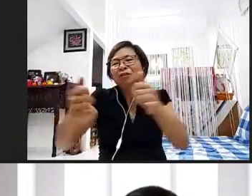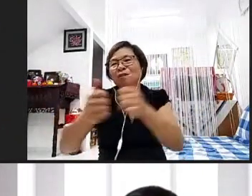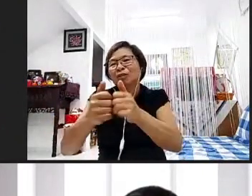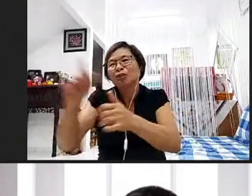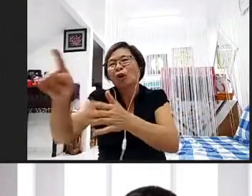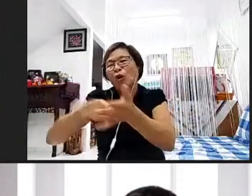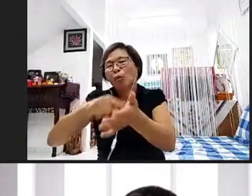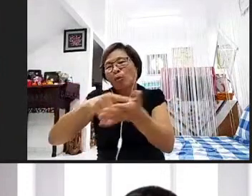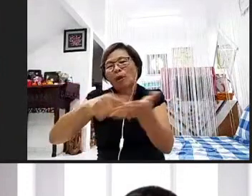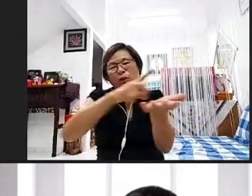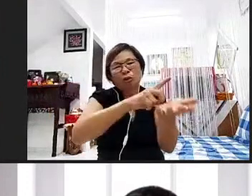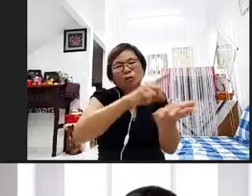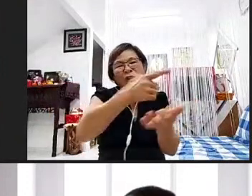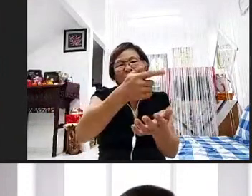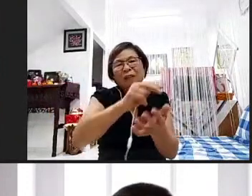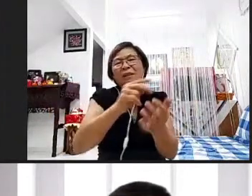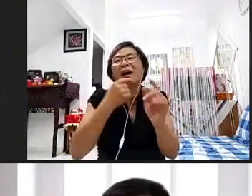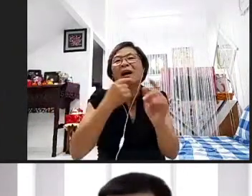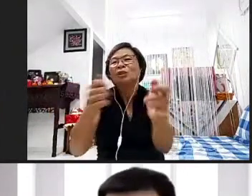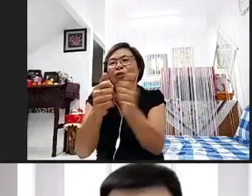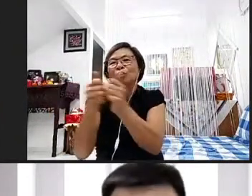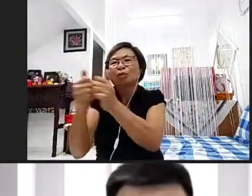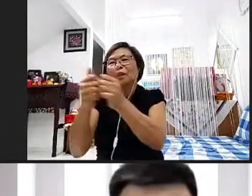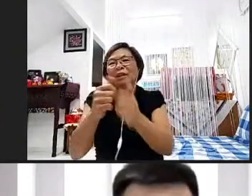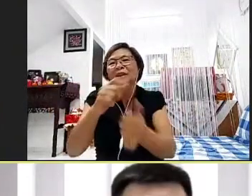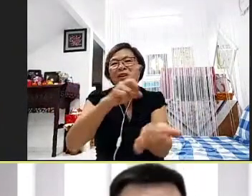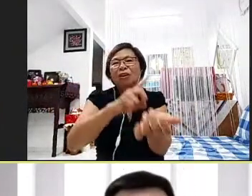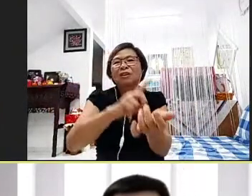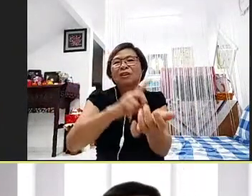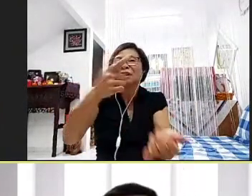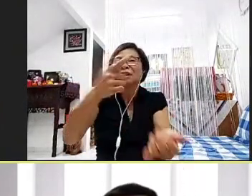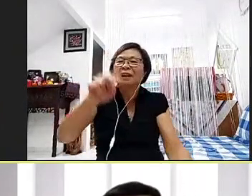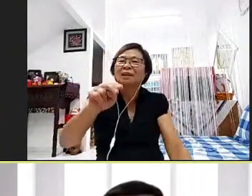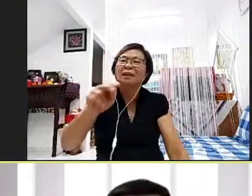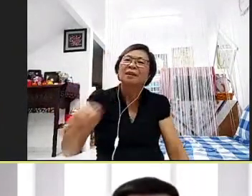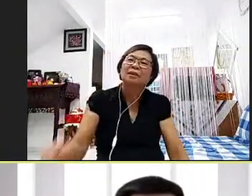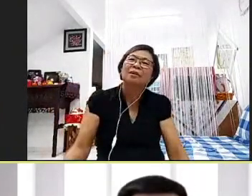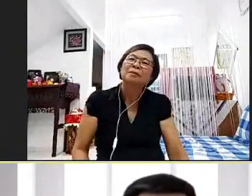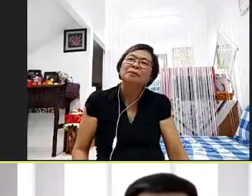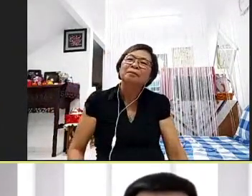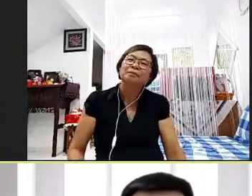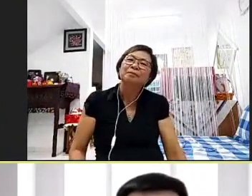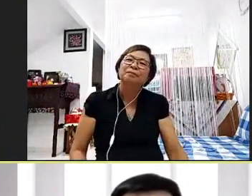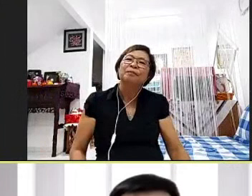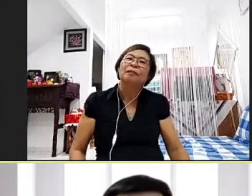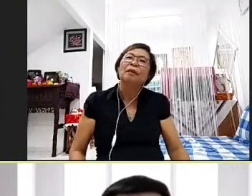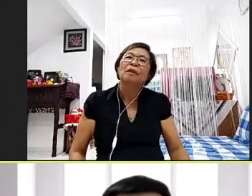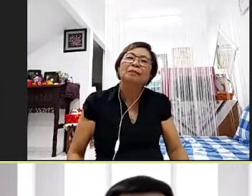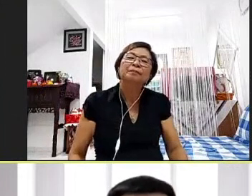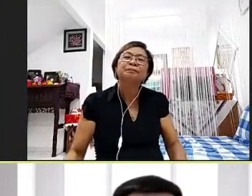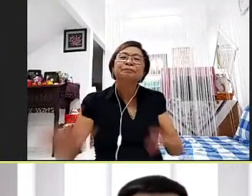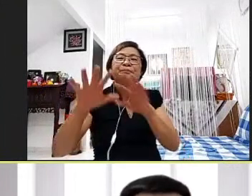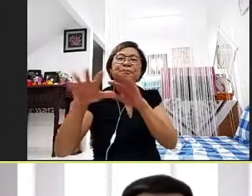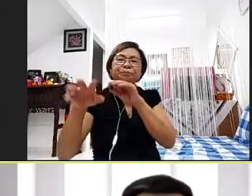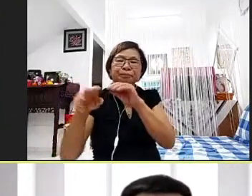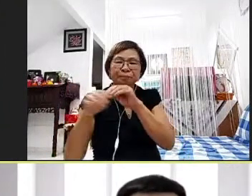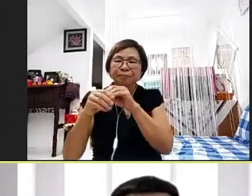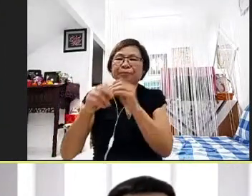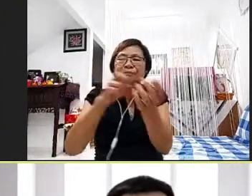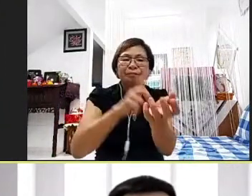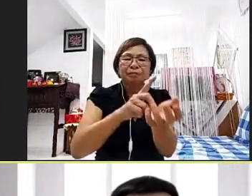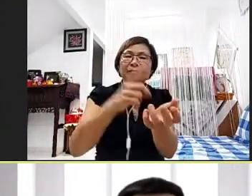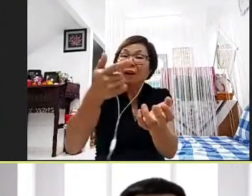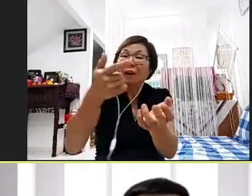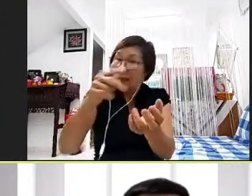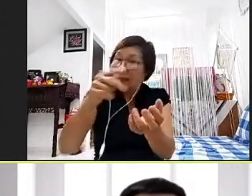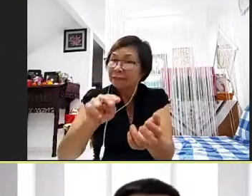with Dr. Gan. Can you do that? Thanks. I will. Just to add on Dr. Gan's part, this